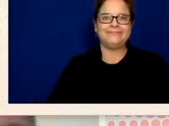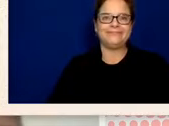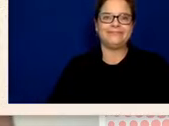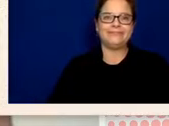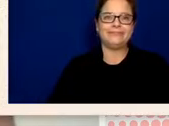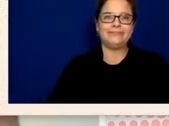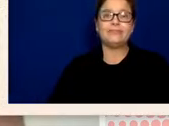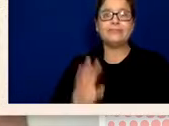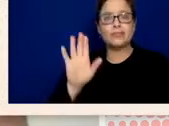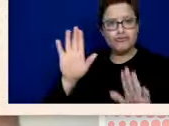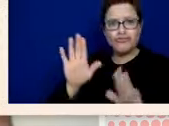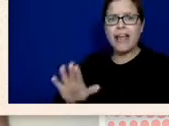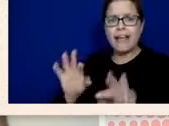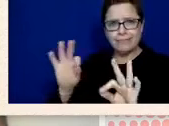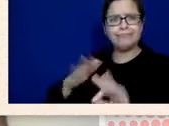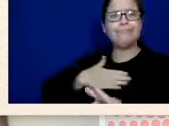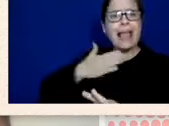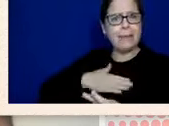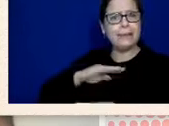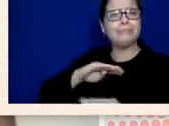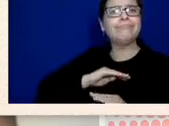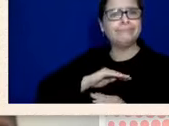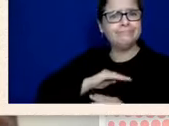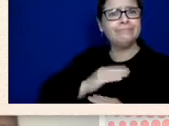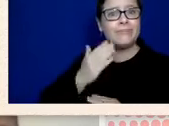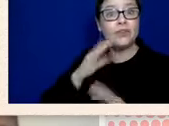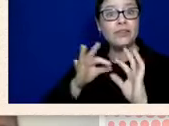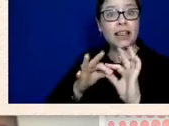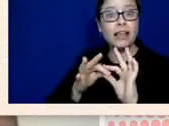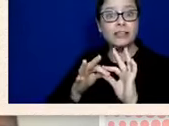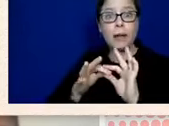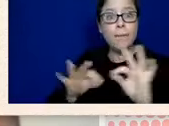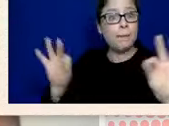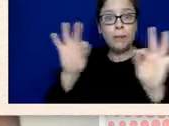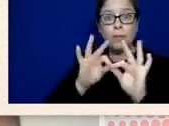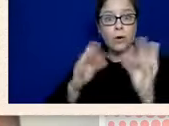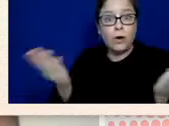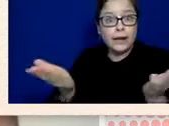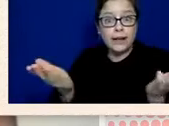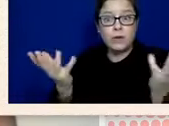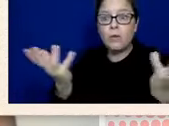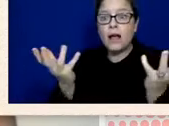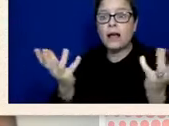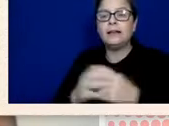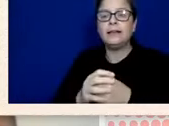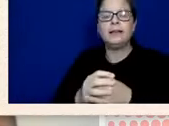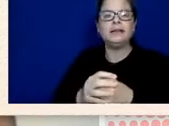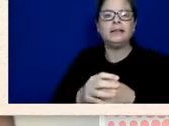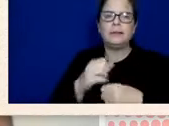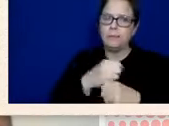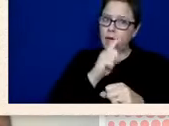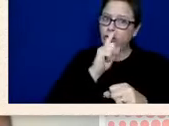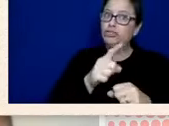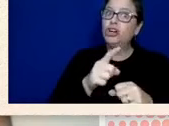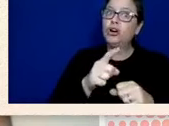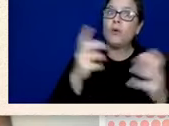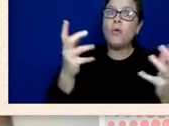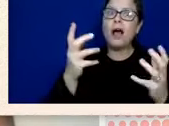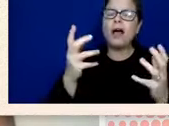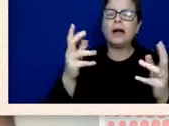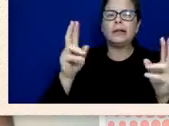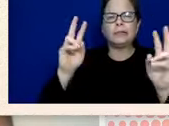Well, that's great. And the most important thing for all of us is that we had to make sure that if you wanted to build a